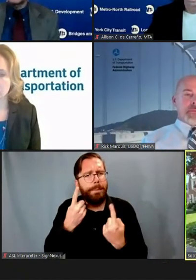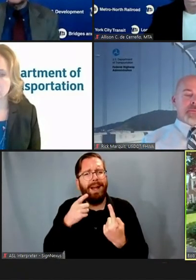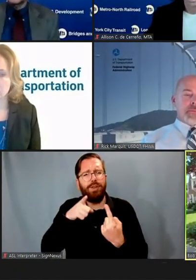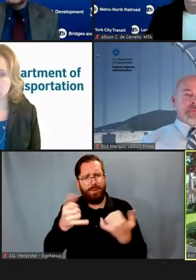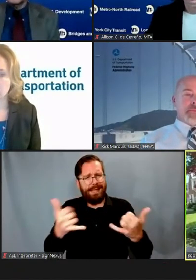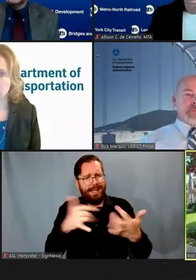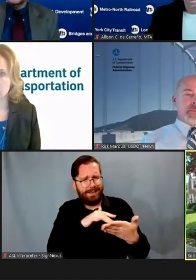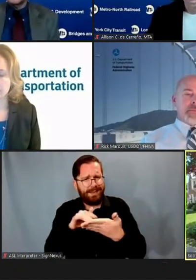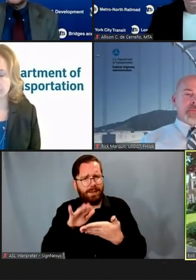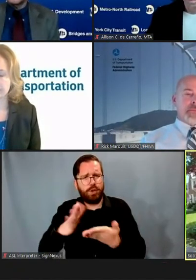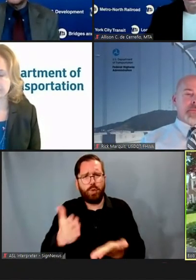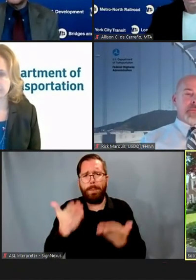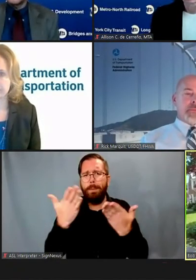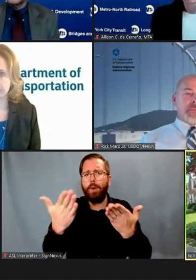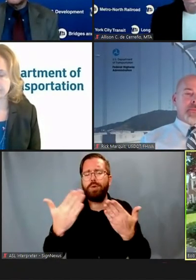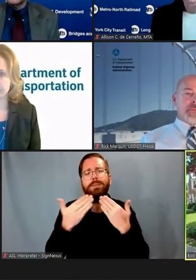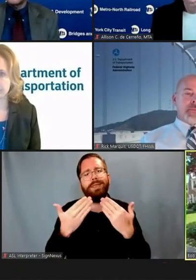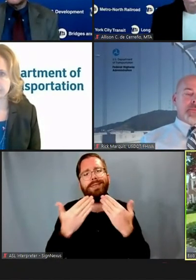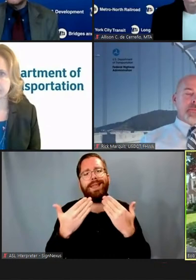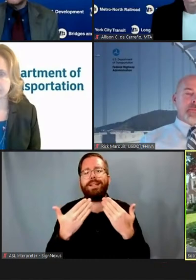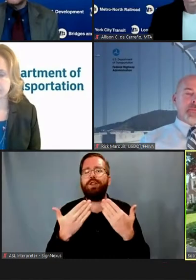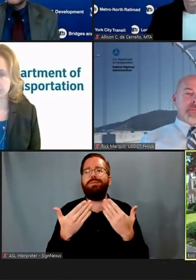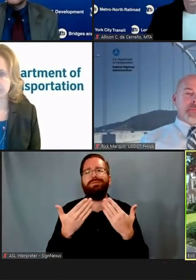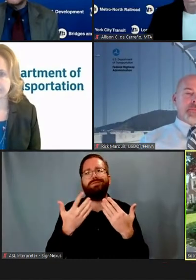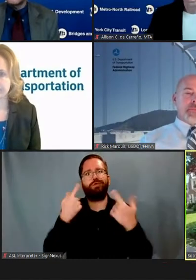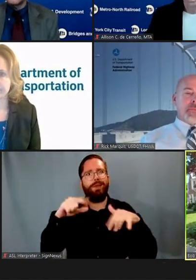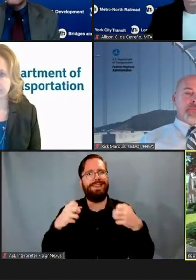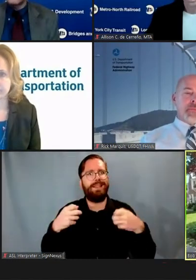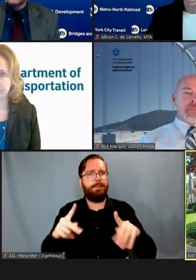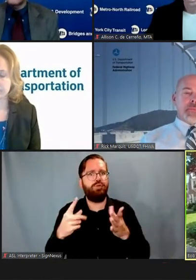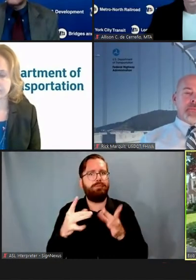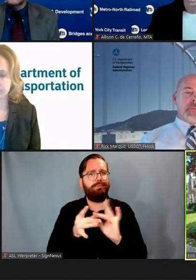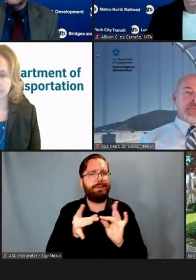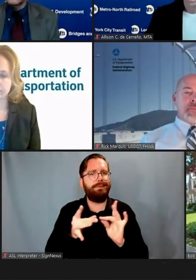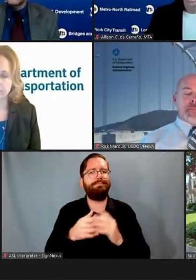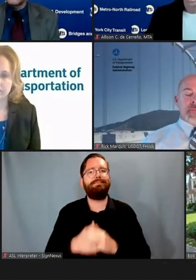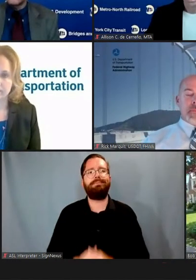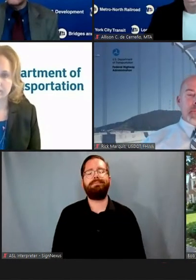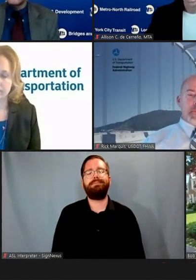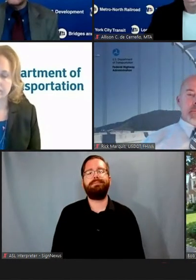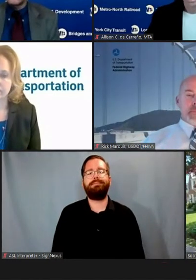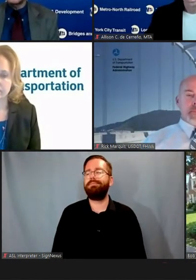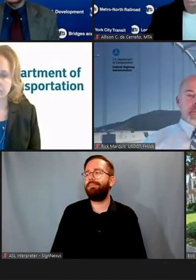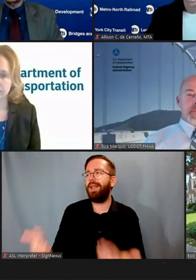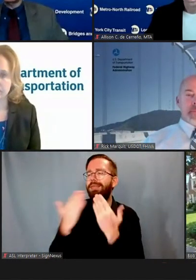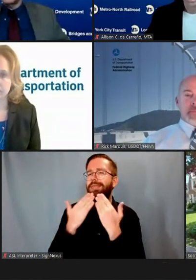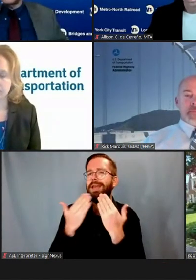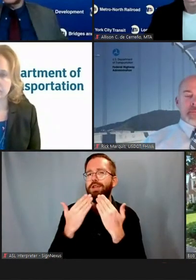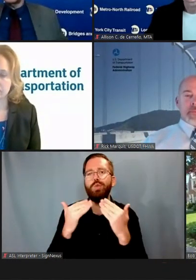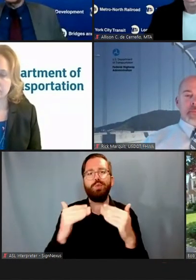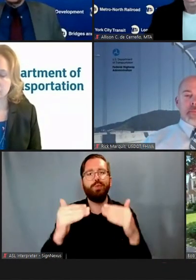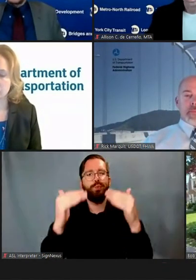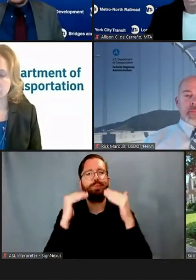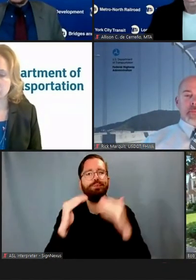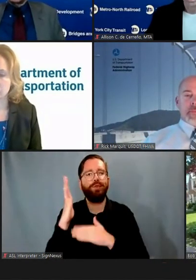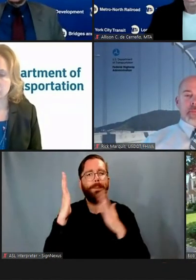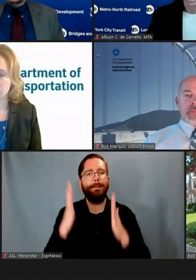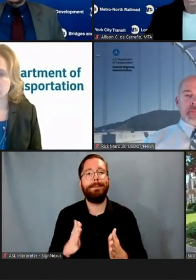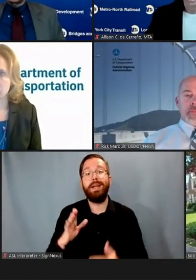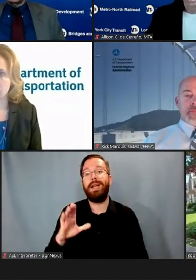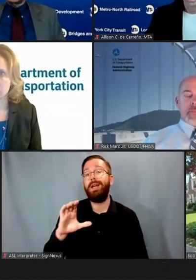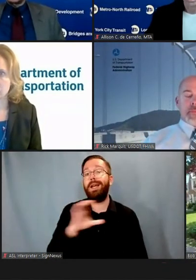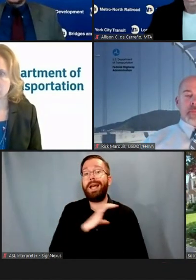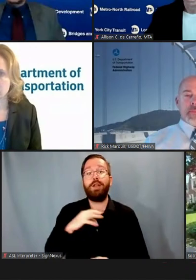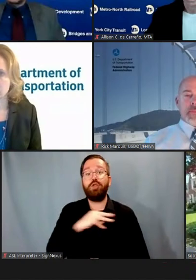them thank you so much appreciate the opportunity thank you our next speaker is council